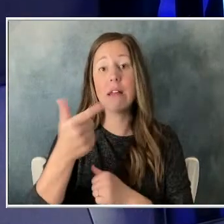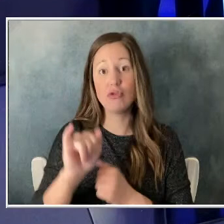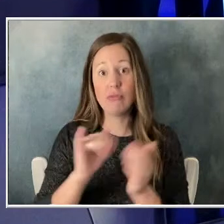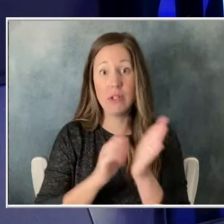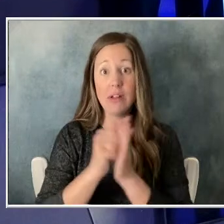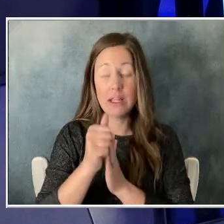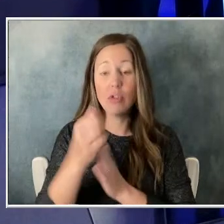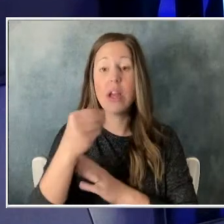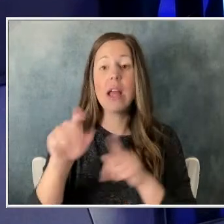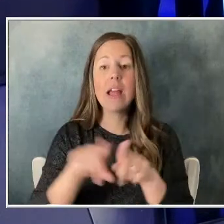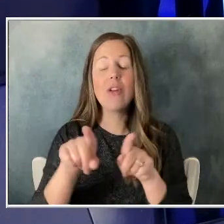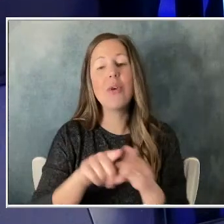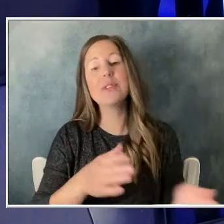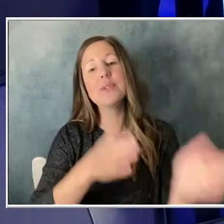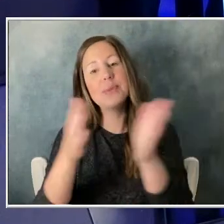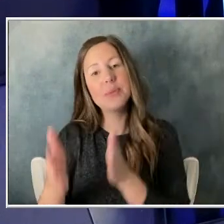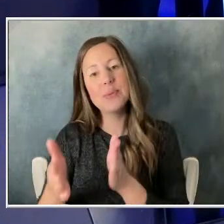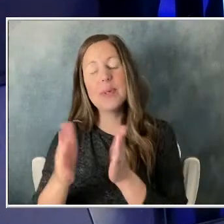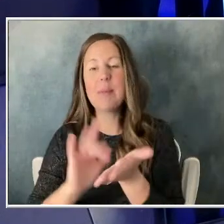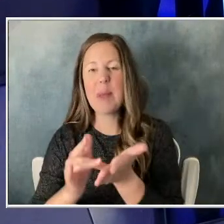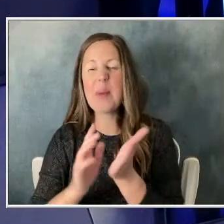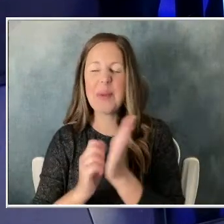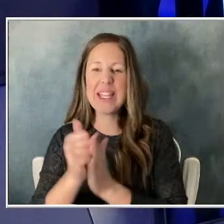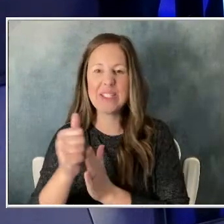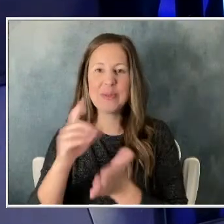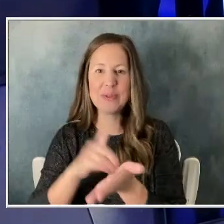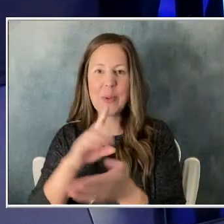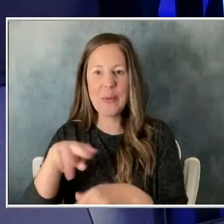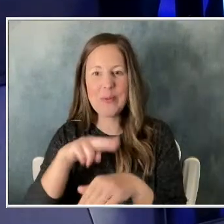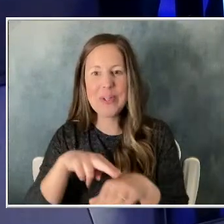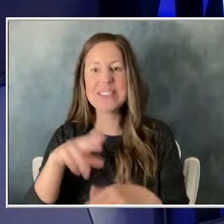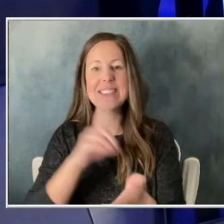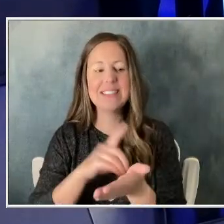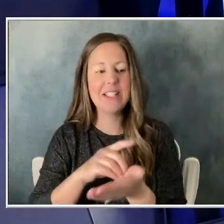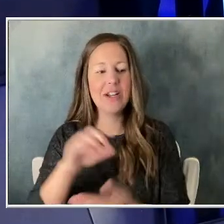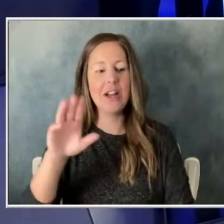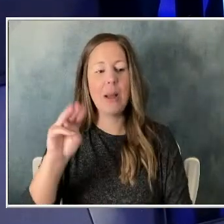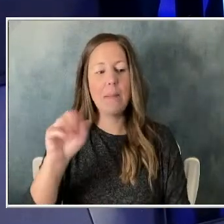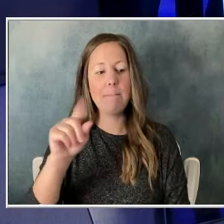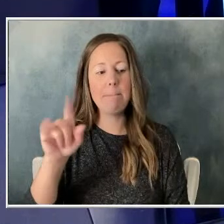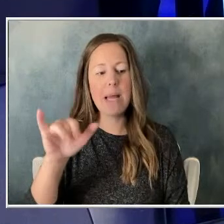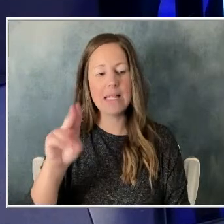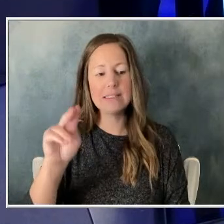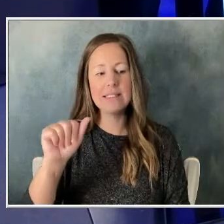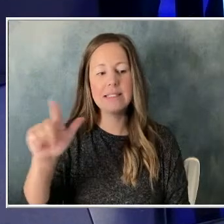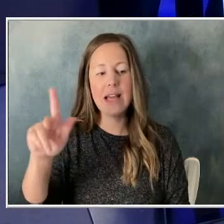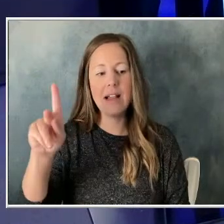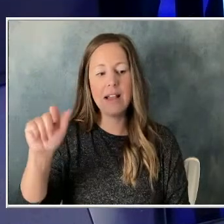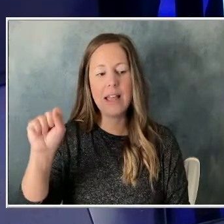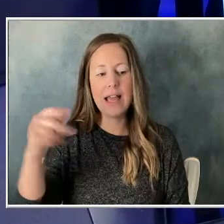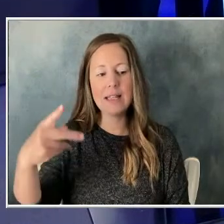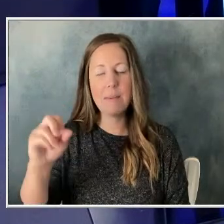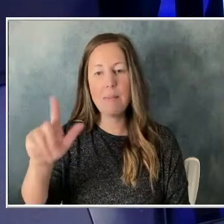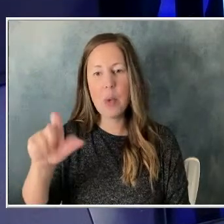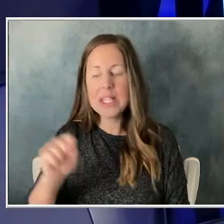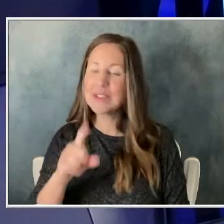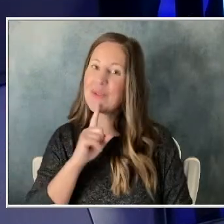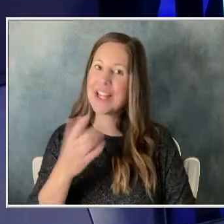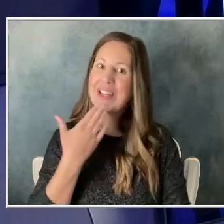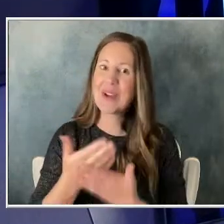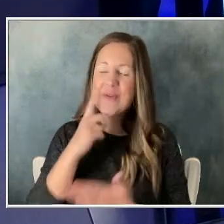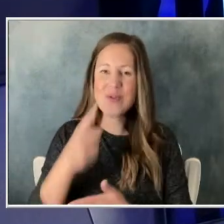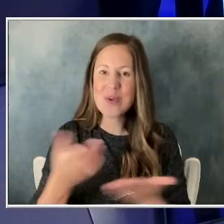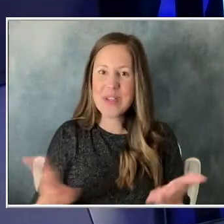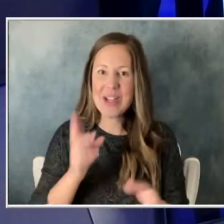Anna's medical oncologist. Of course, Dr. Mazin Al-Kaspouls, always good to have you here with us. He is a surgical oncologist